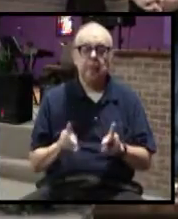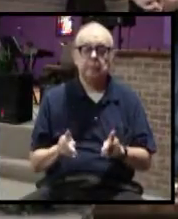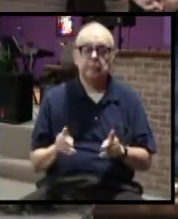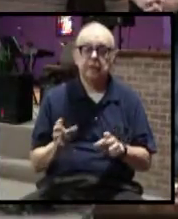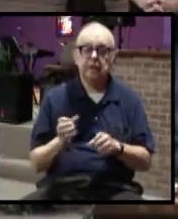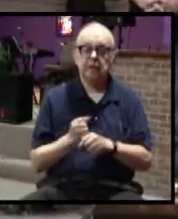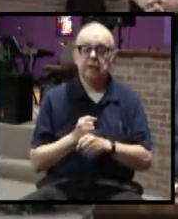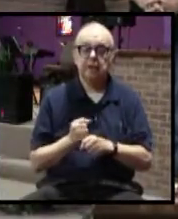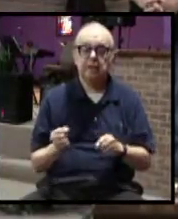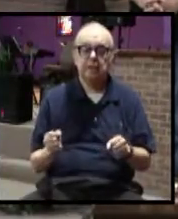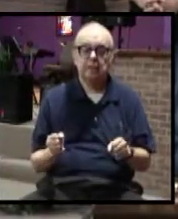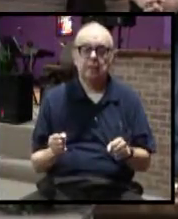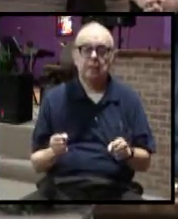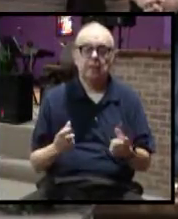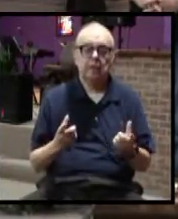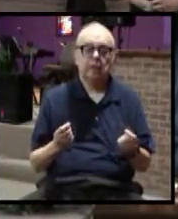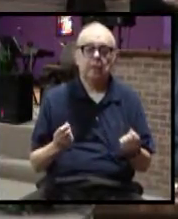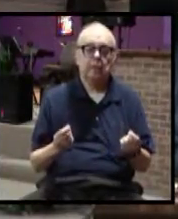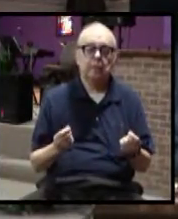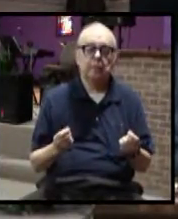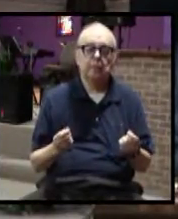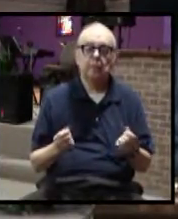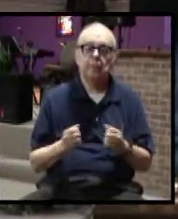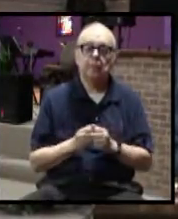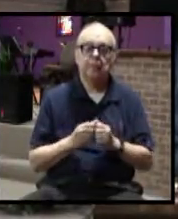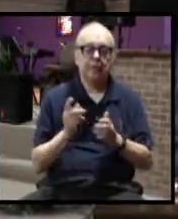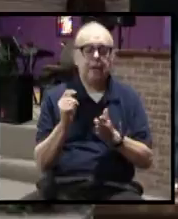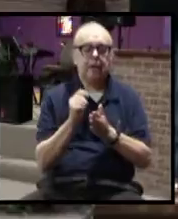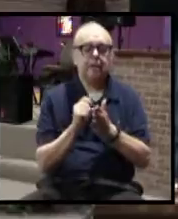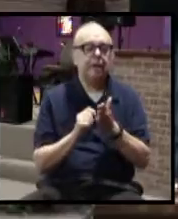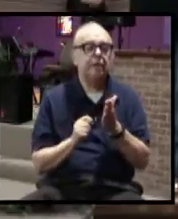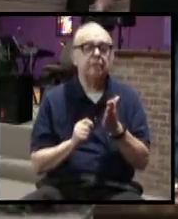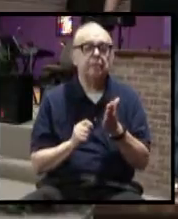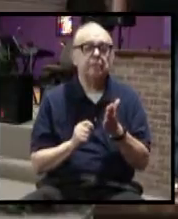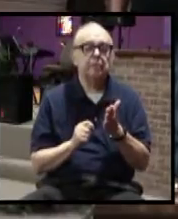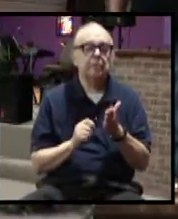And they get saved. What do you want them to do? A skin graft?